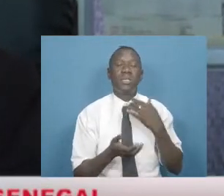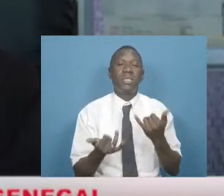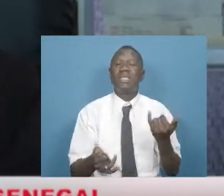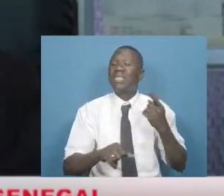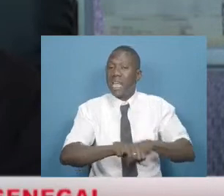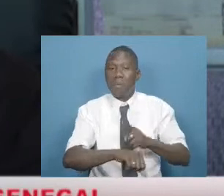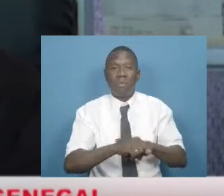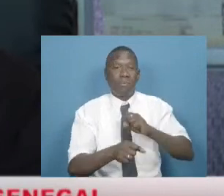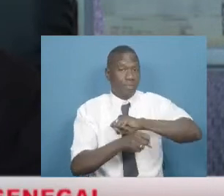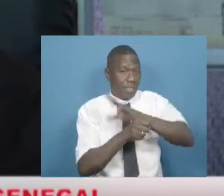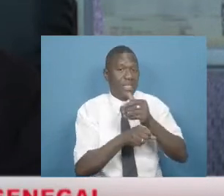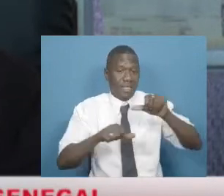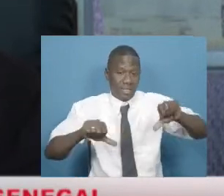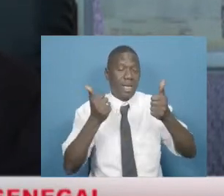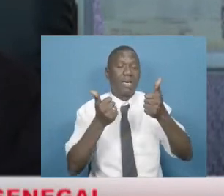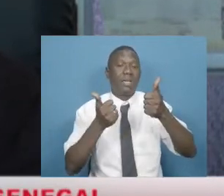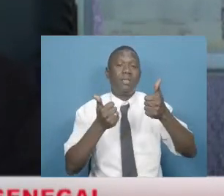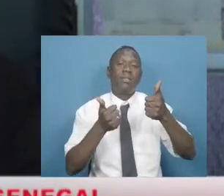COVID pandemic started